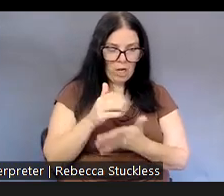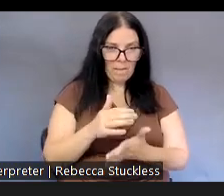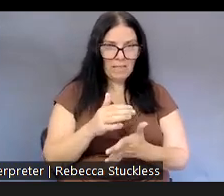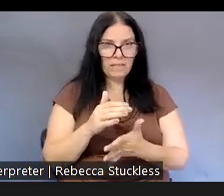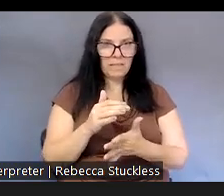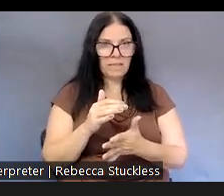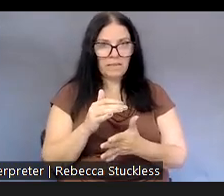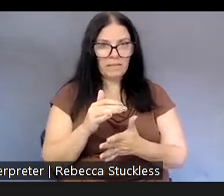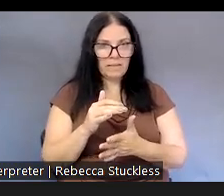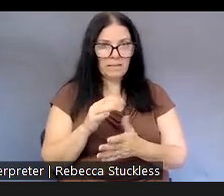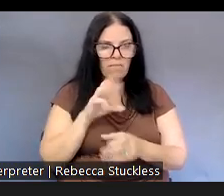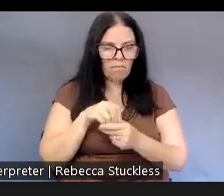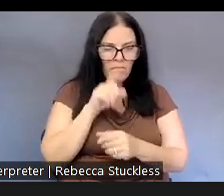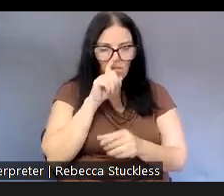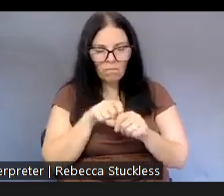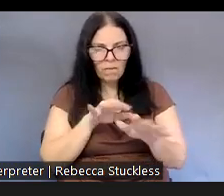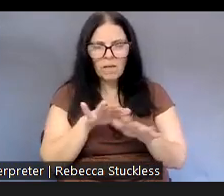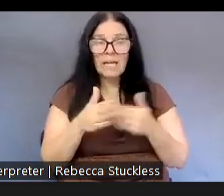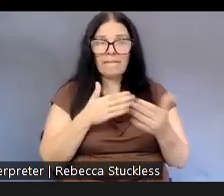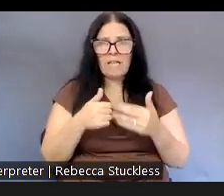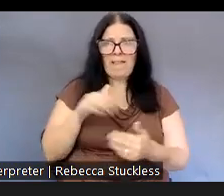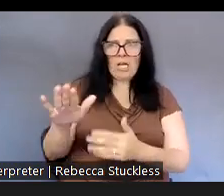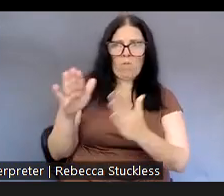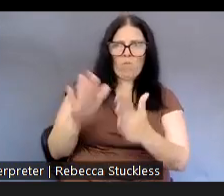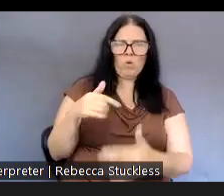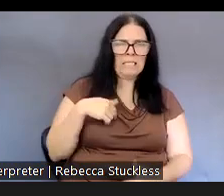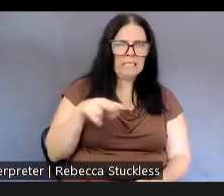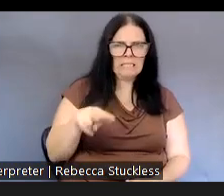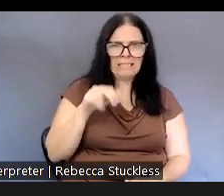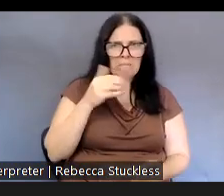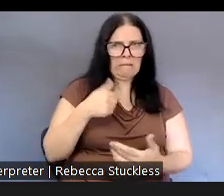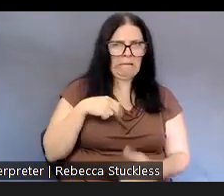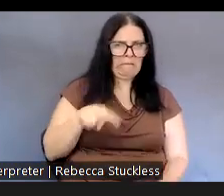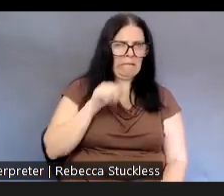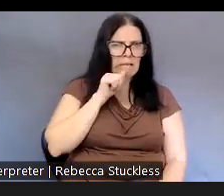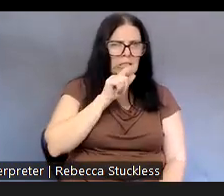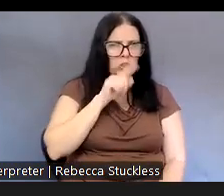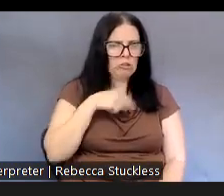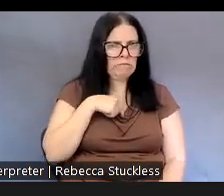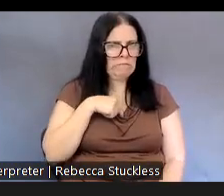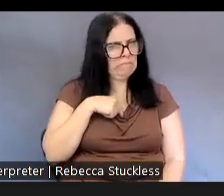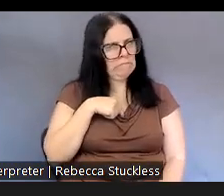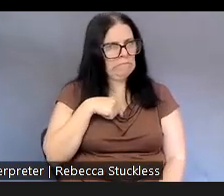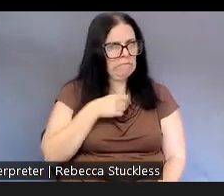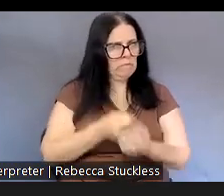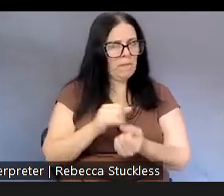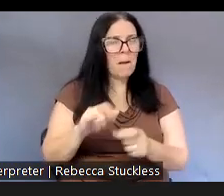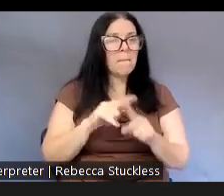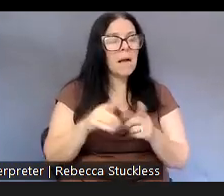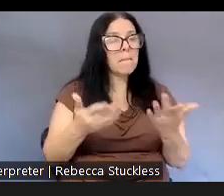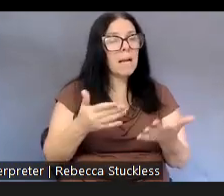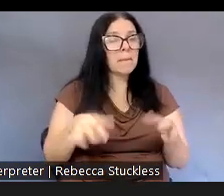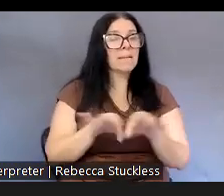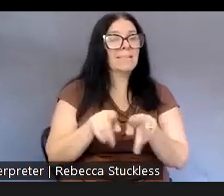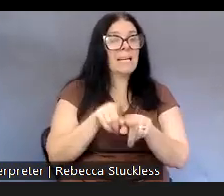therapist's approach. At the same time, it may be helpful to understand from both the customers